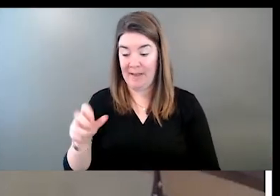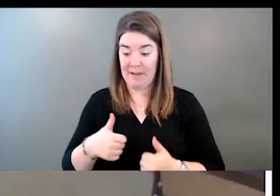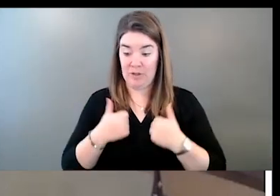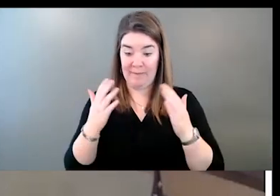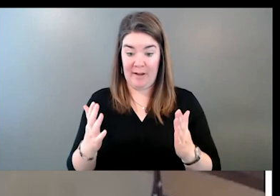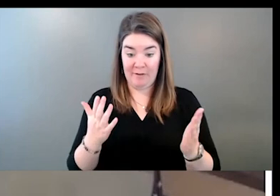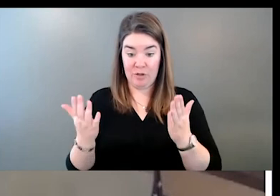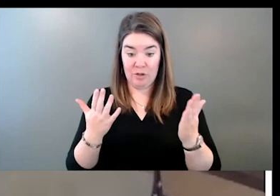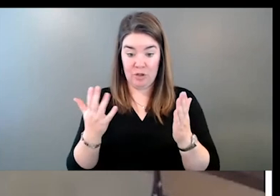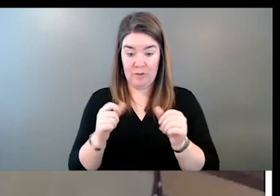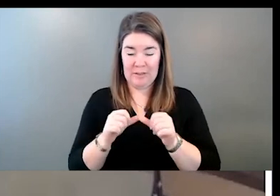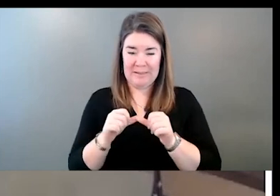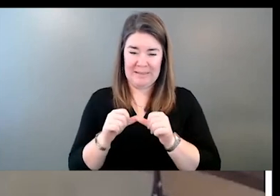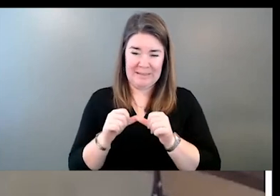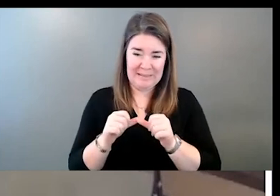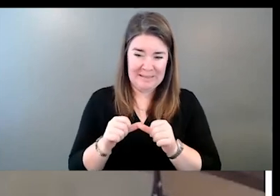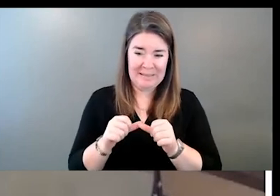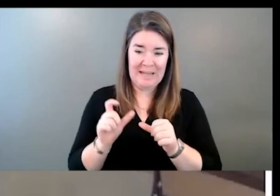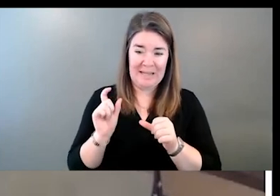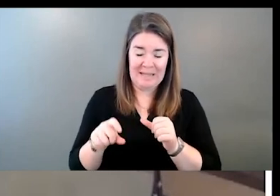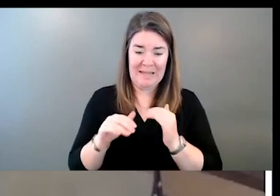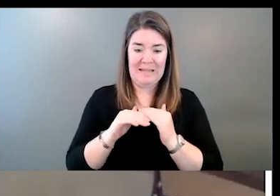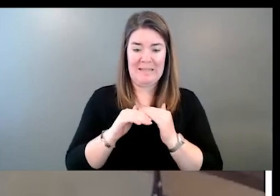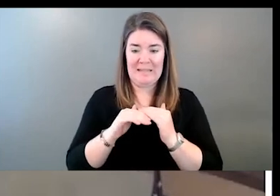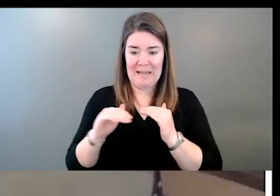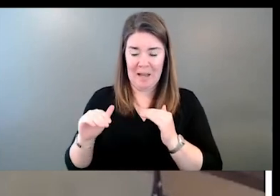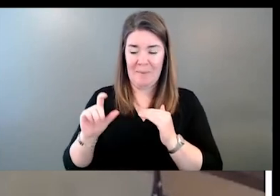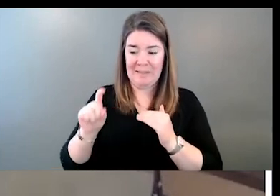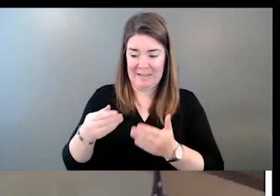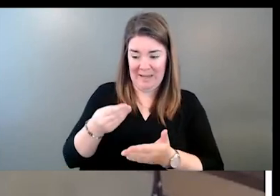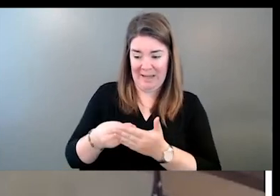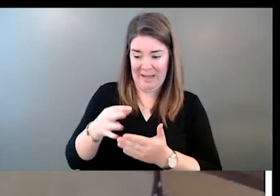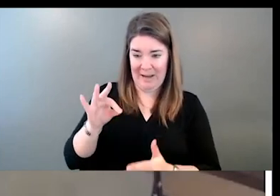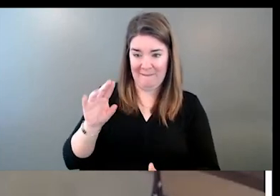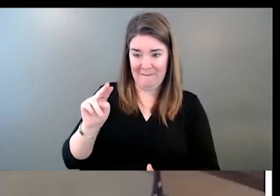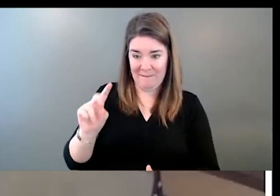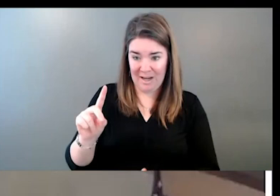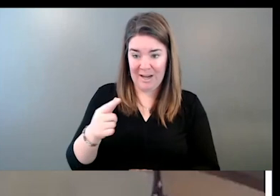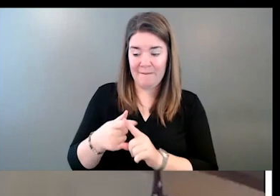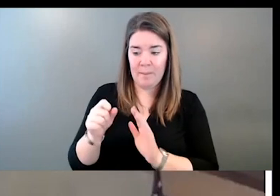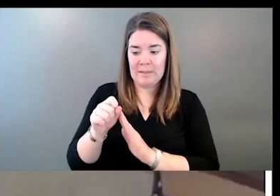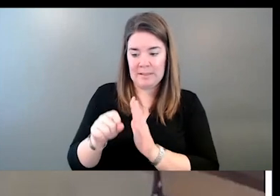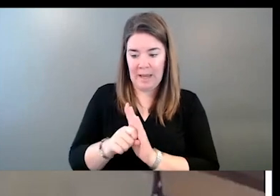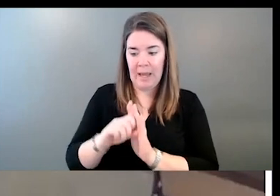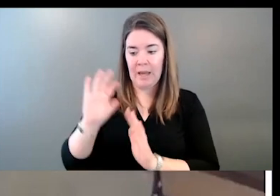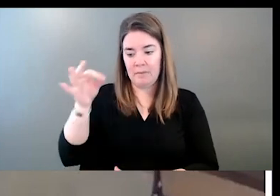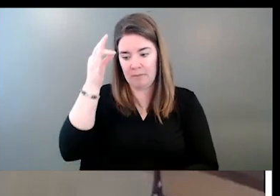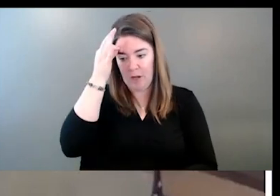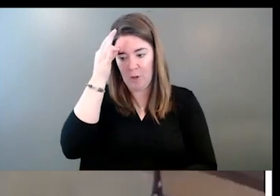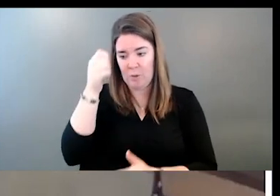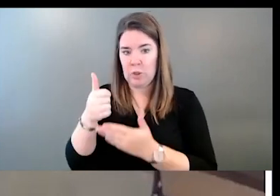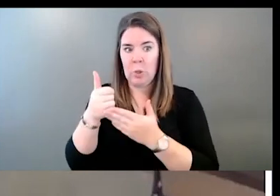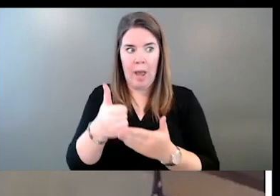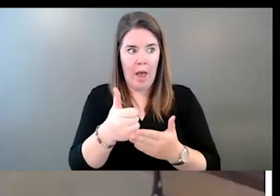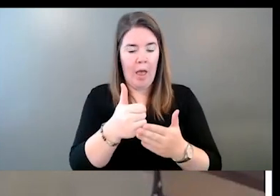services continue to need stable and sustained funding from the state and federal budget to address the needs in our communities. We need